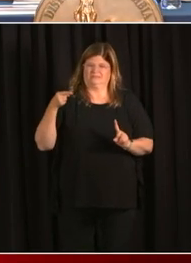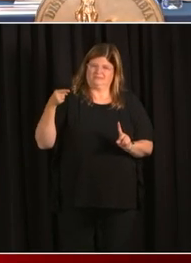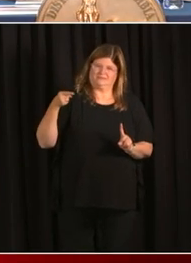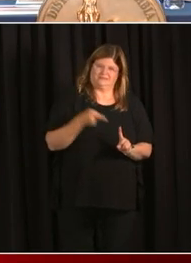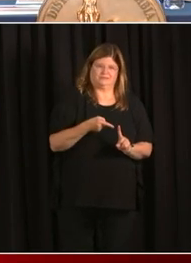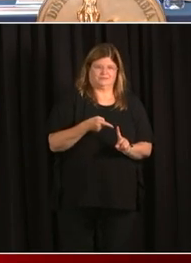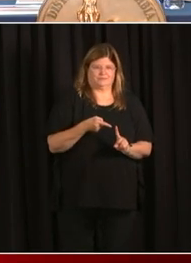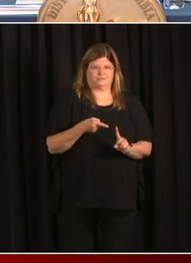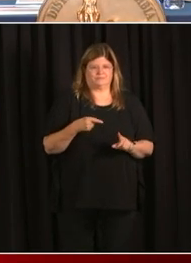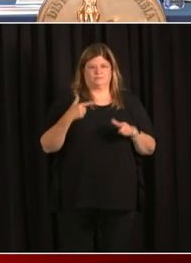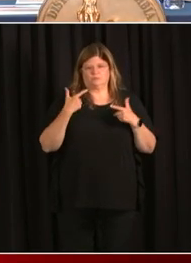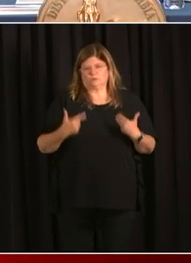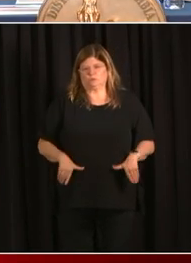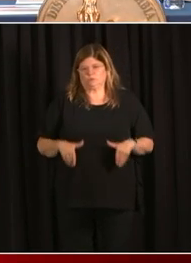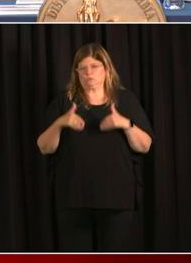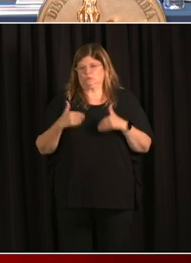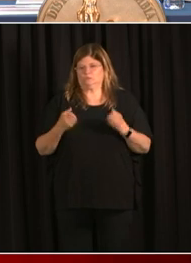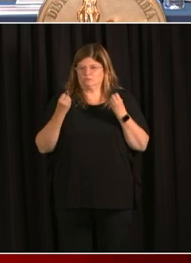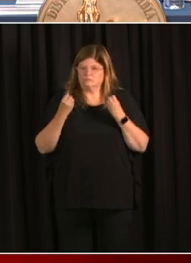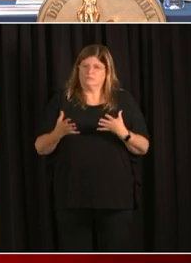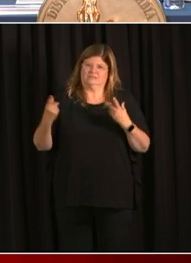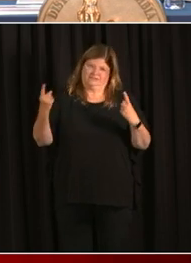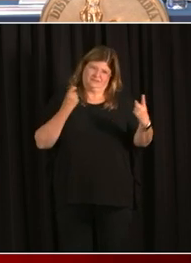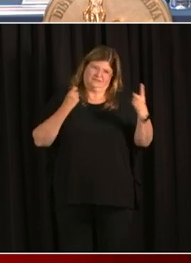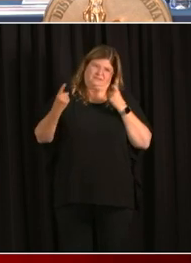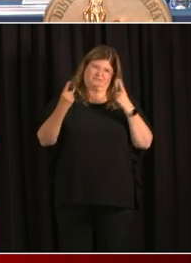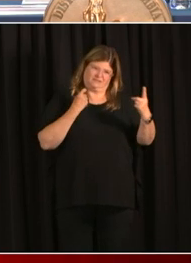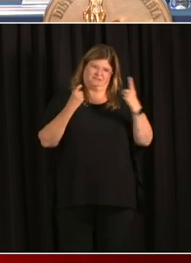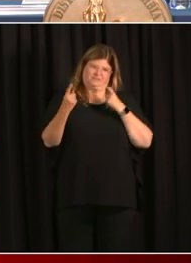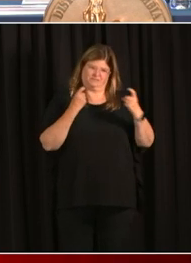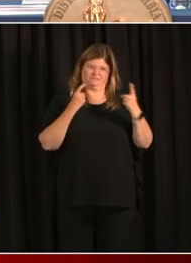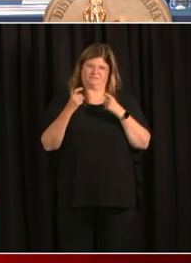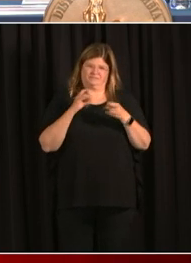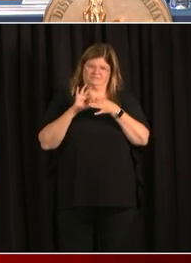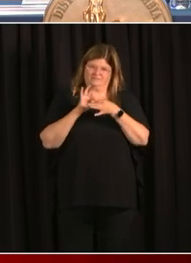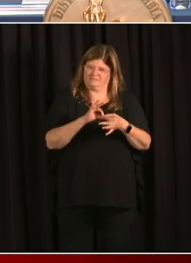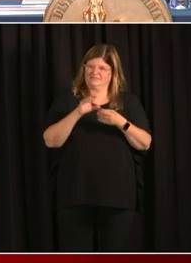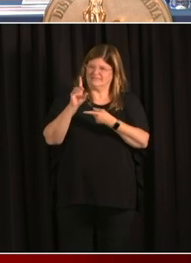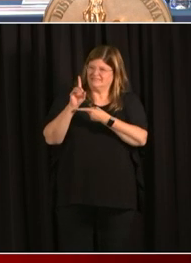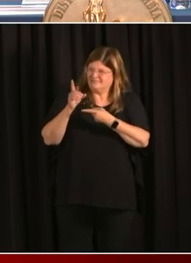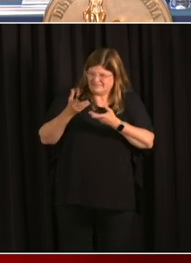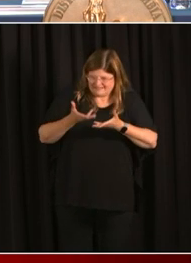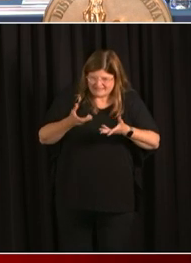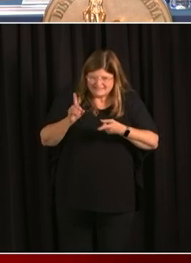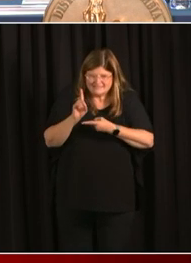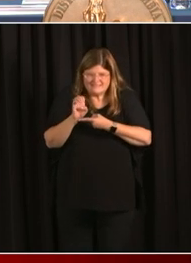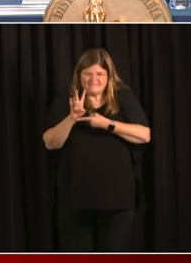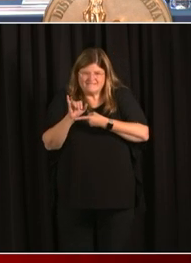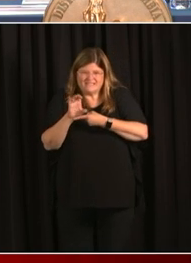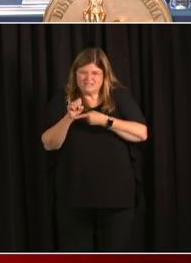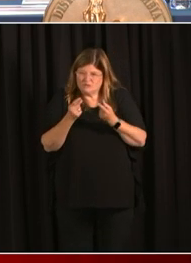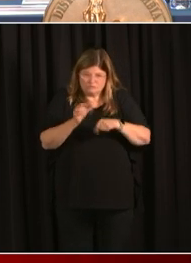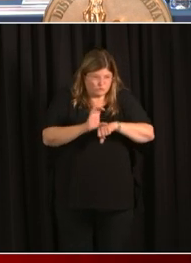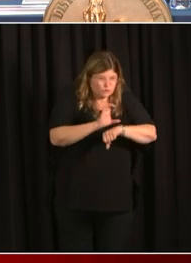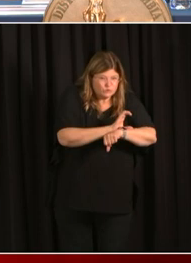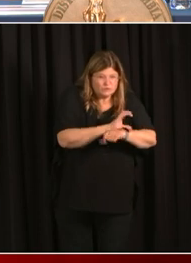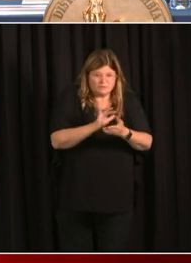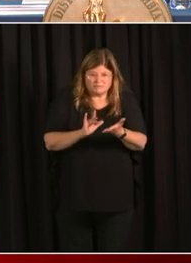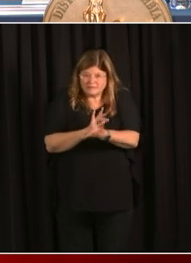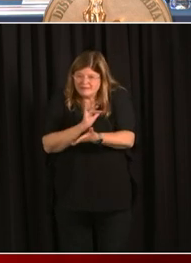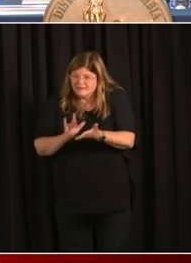We've gotten a lot of questions about devices. I think everyone knows we started our new school year on